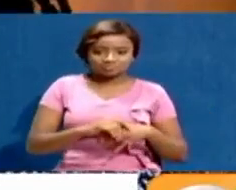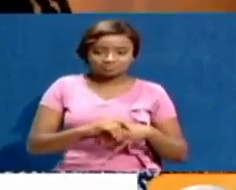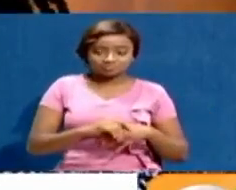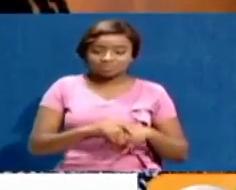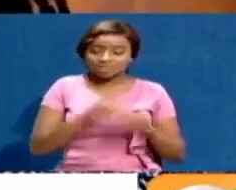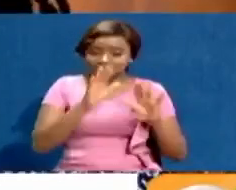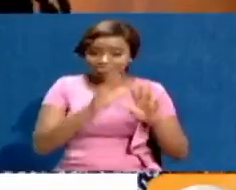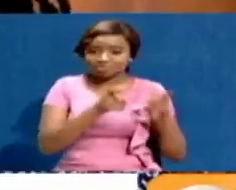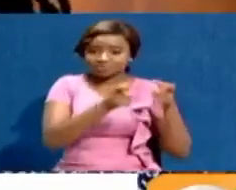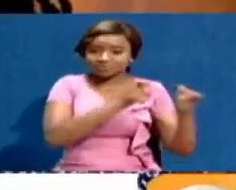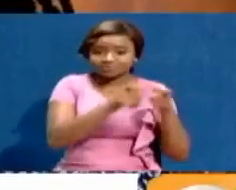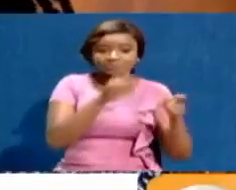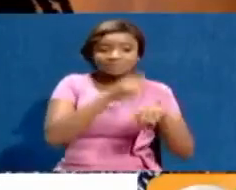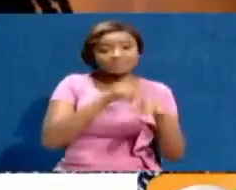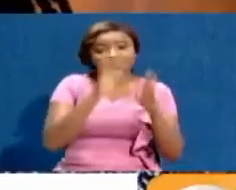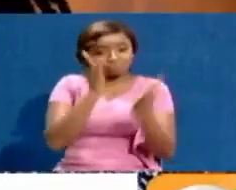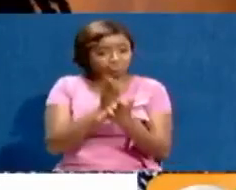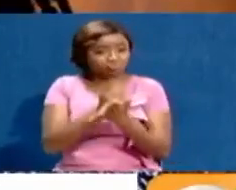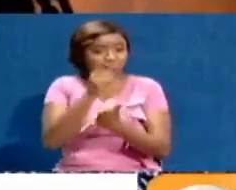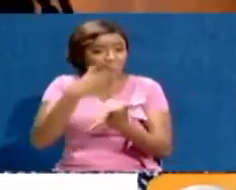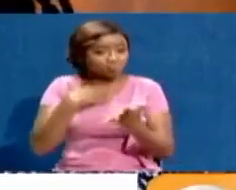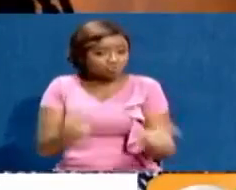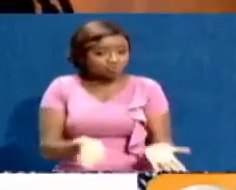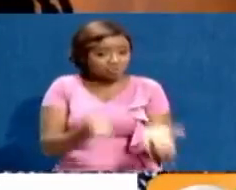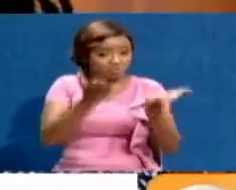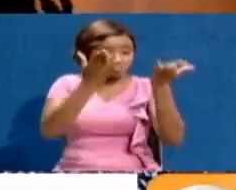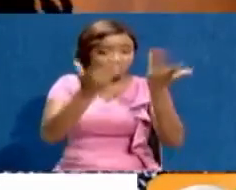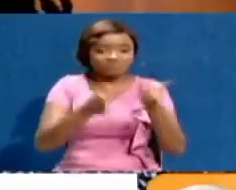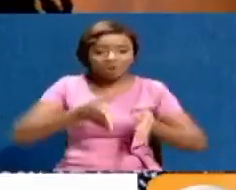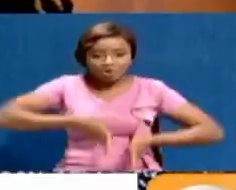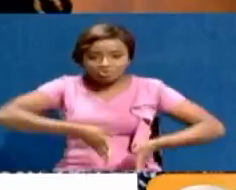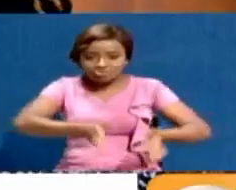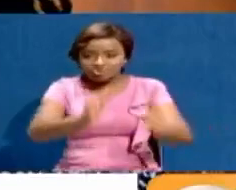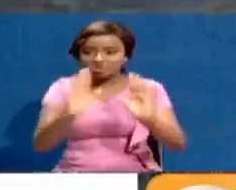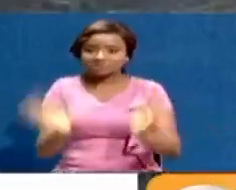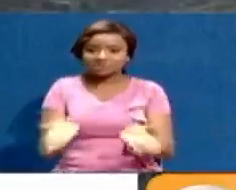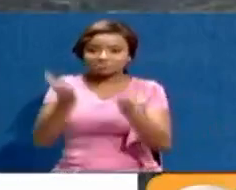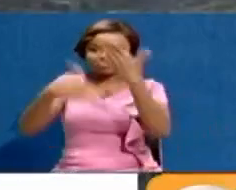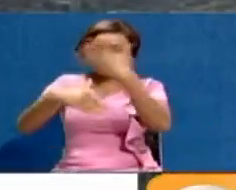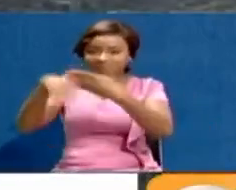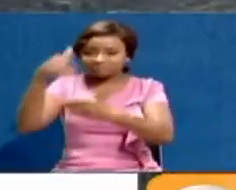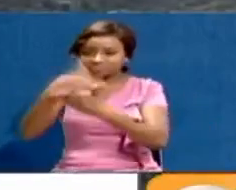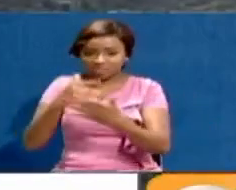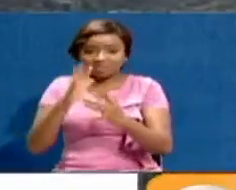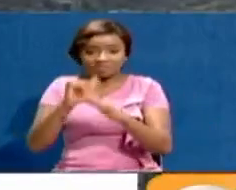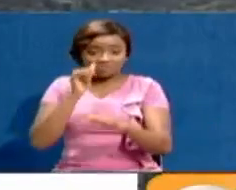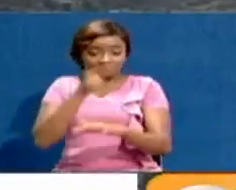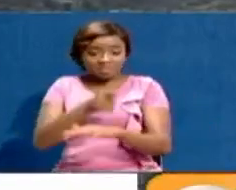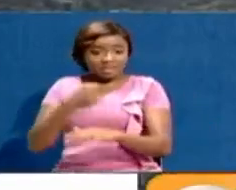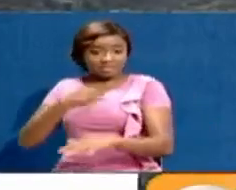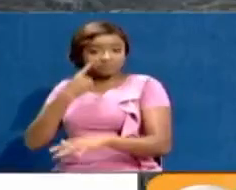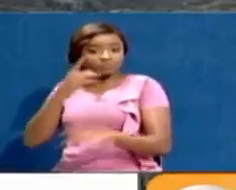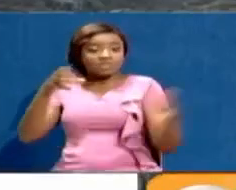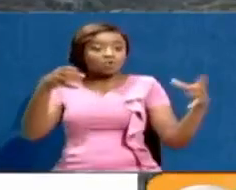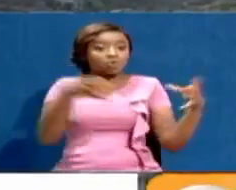infrastructure, as we open up roads, we will begin to see a pattern of where communities that were previously